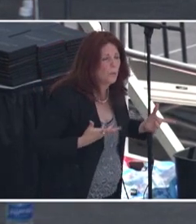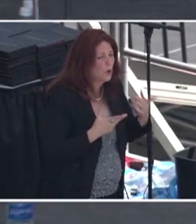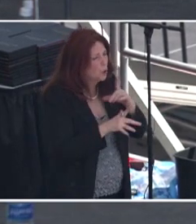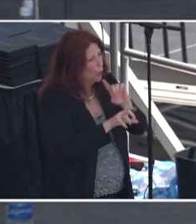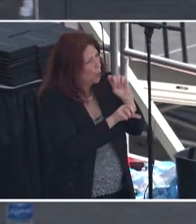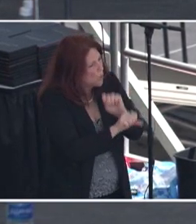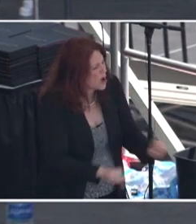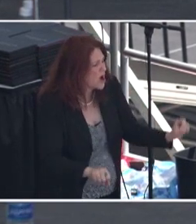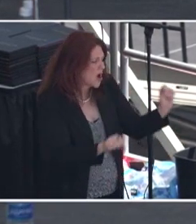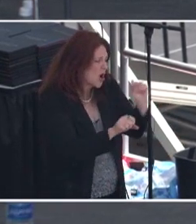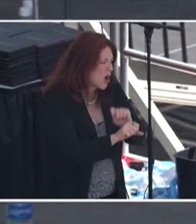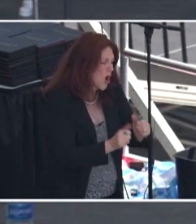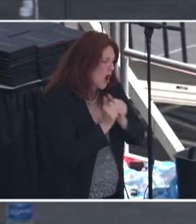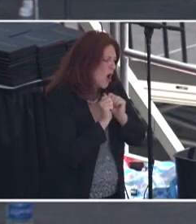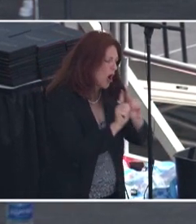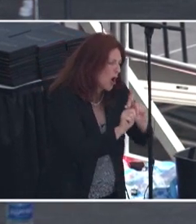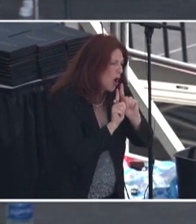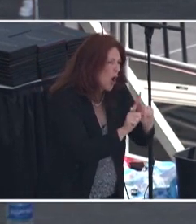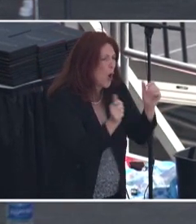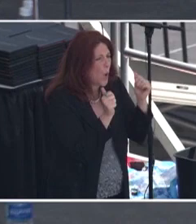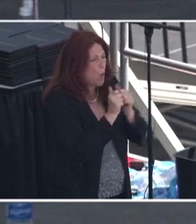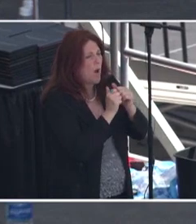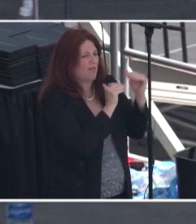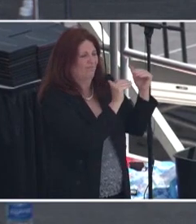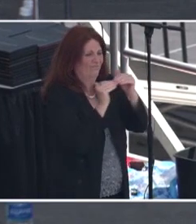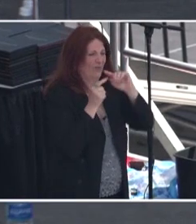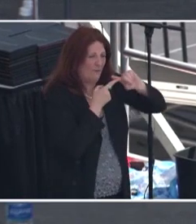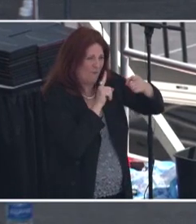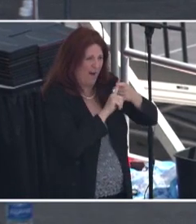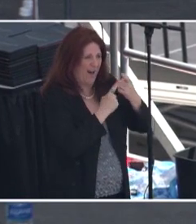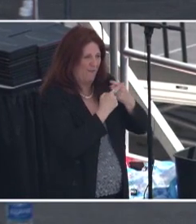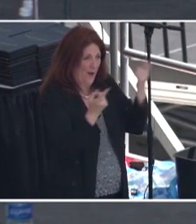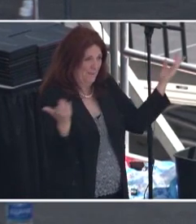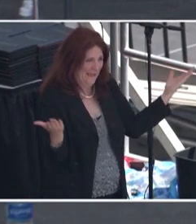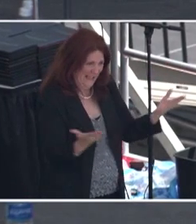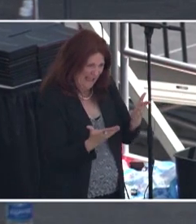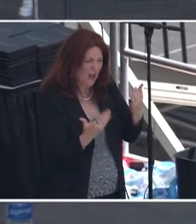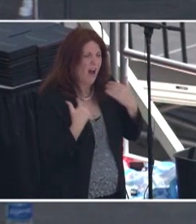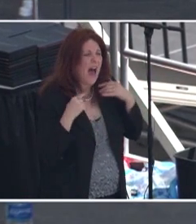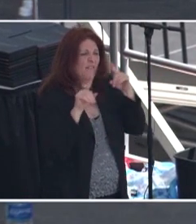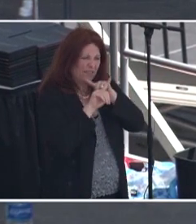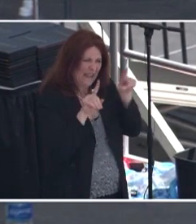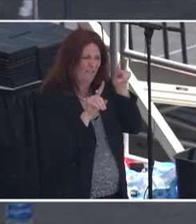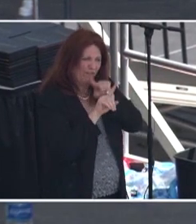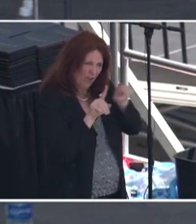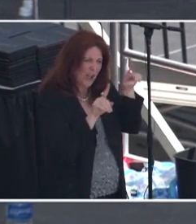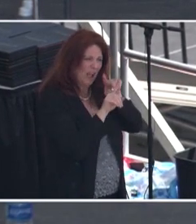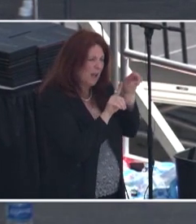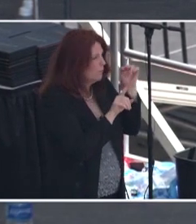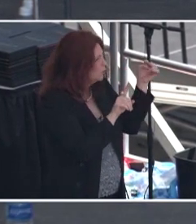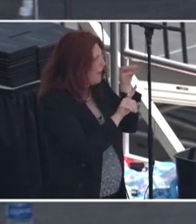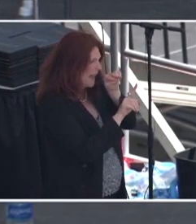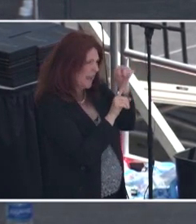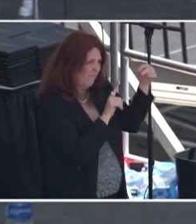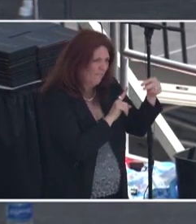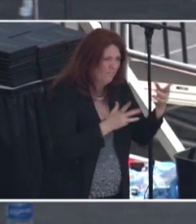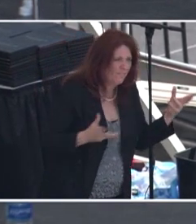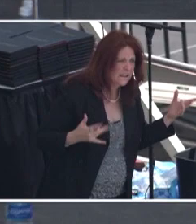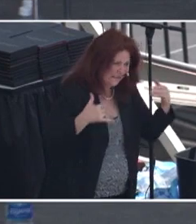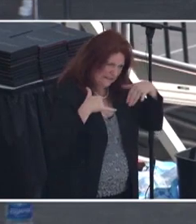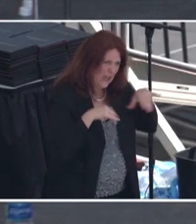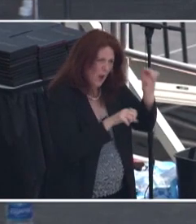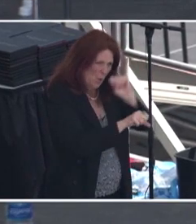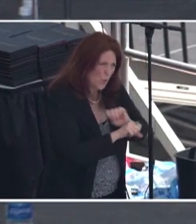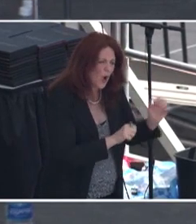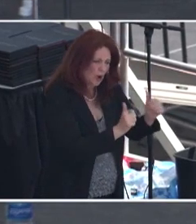with different life experiences, with different perspectives. And I'm willing to bet that during